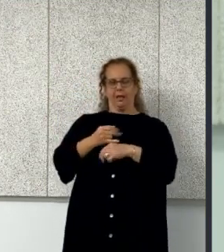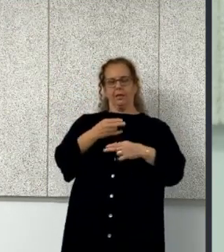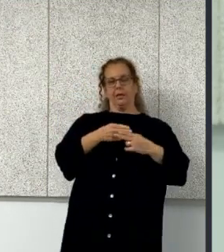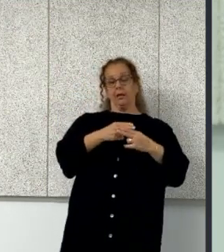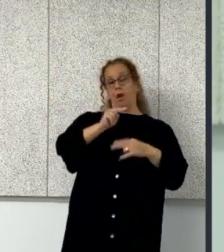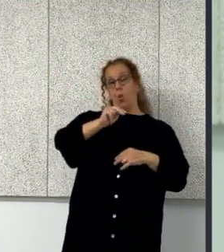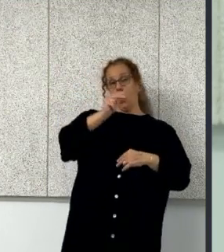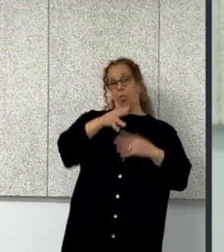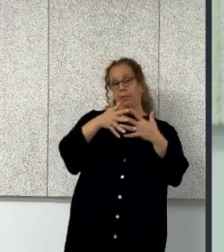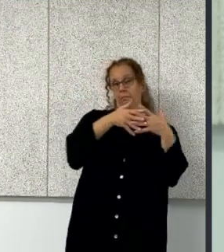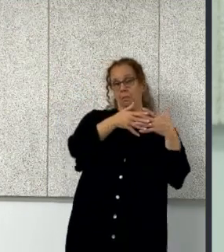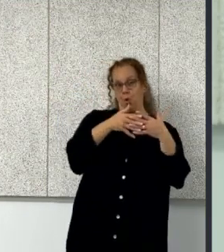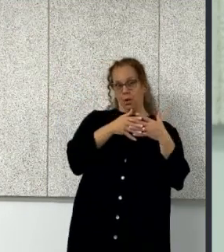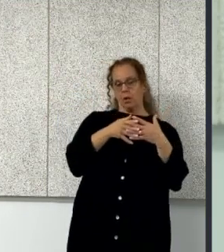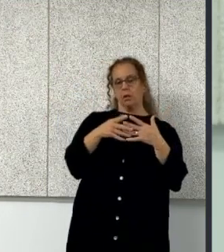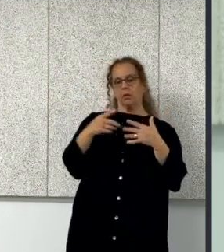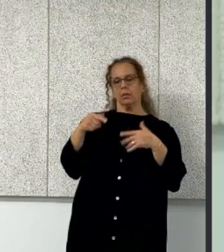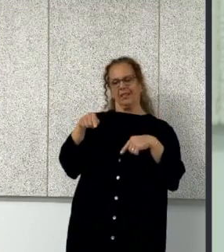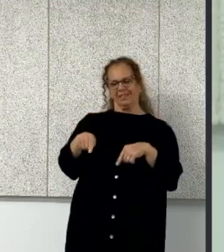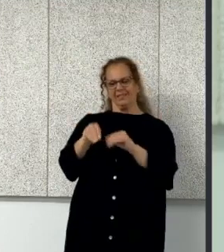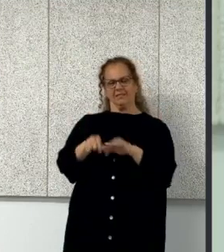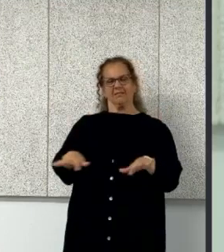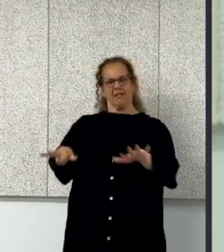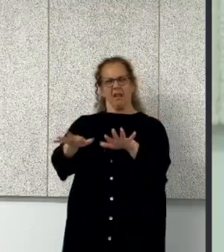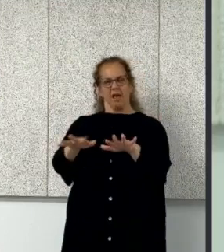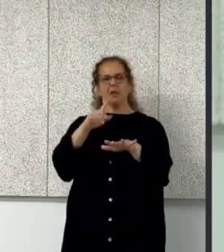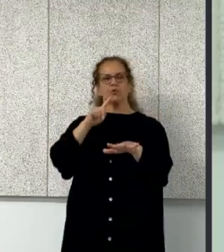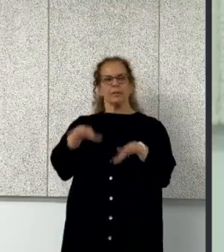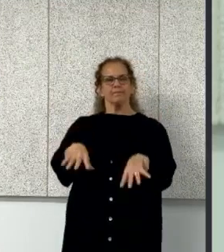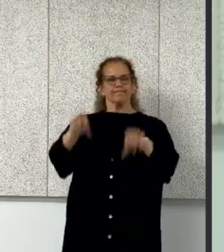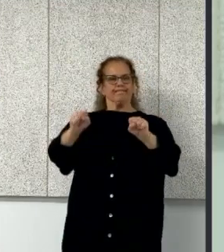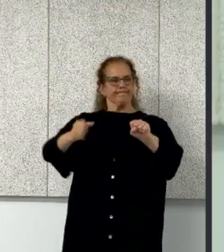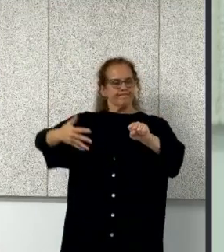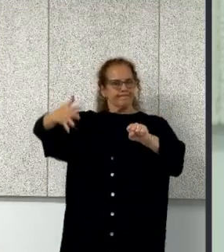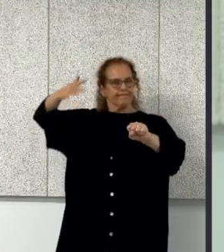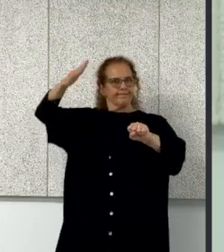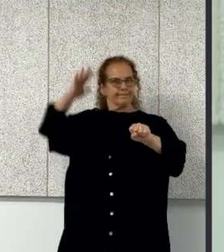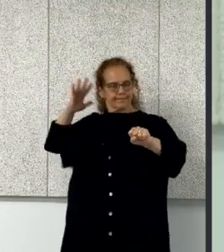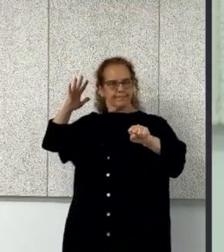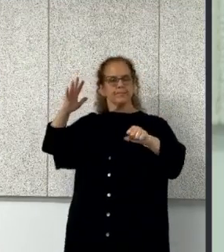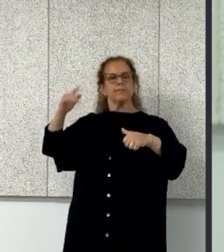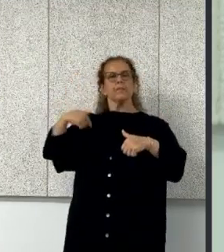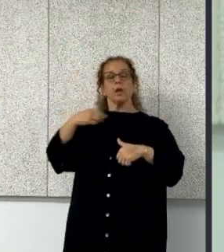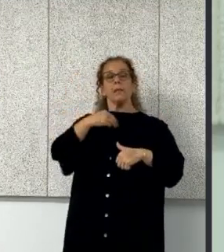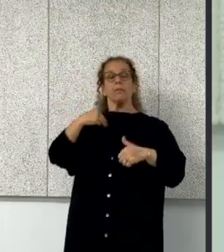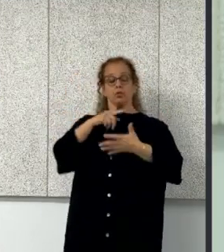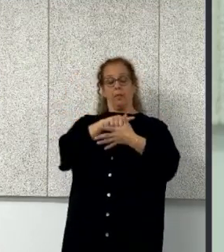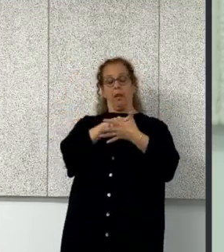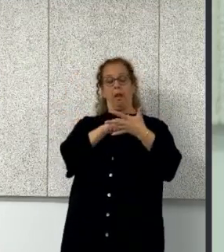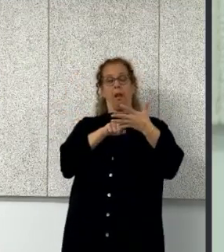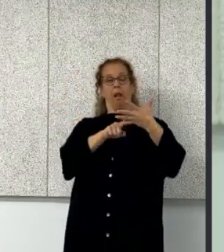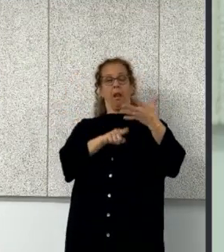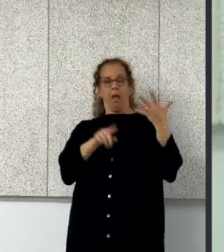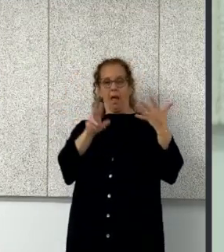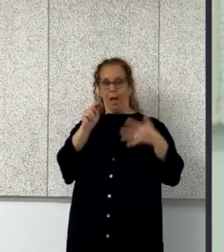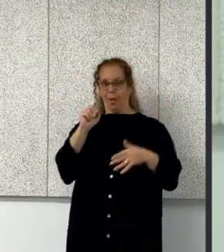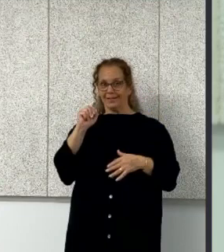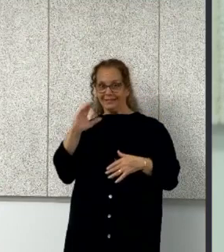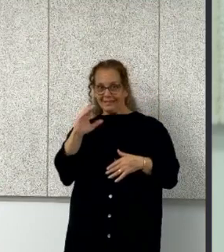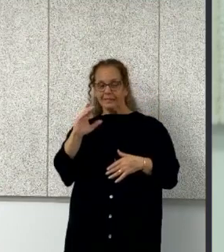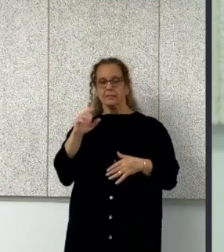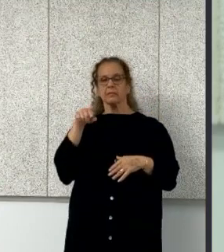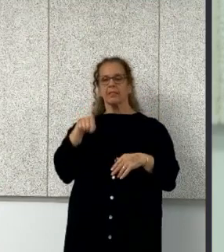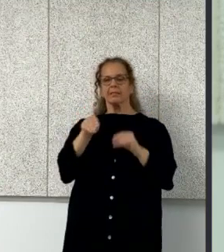North America, we are on occupied territory. ART New York's membership in the five boroughs of New York City operates on the